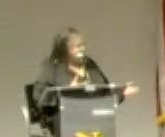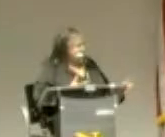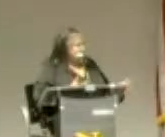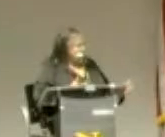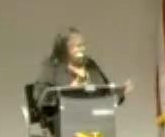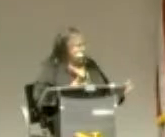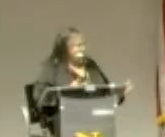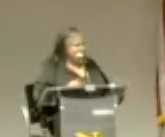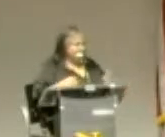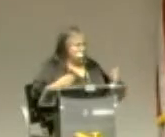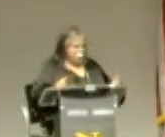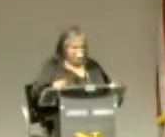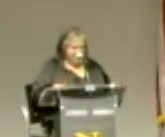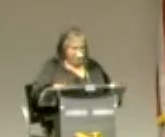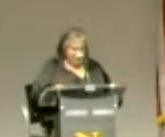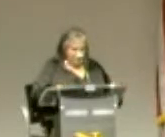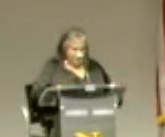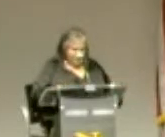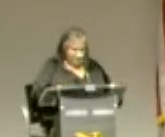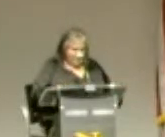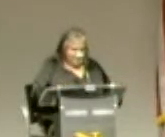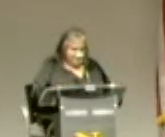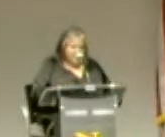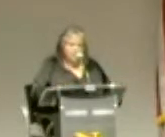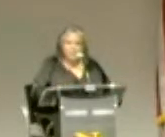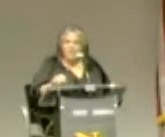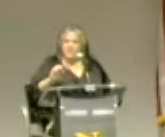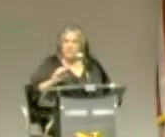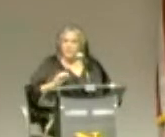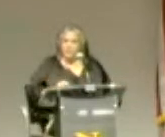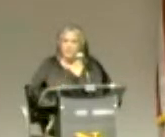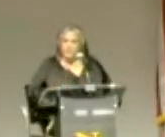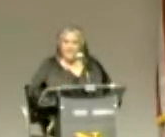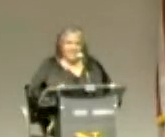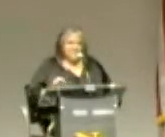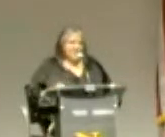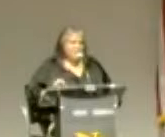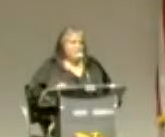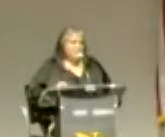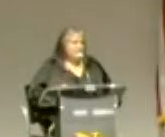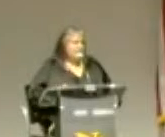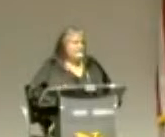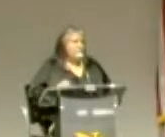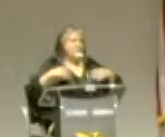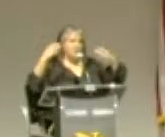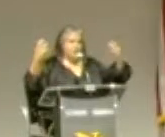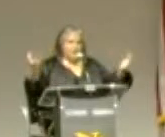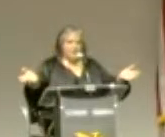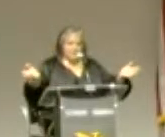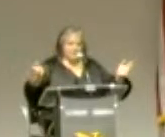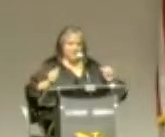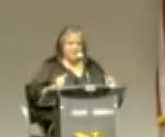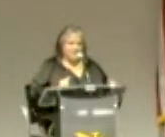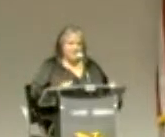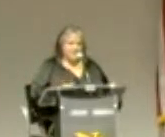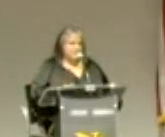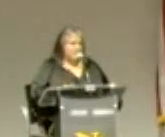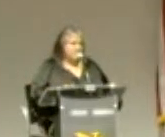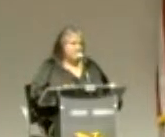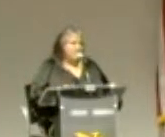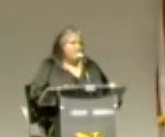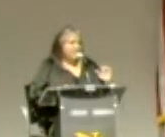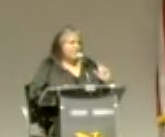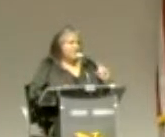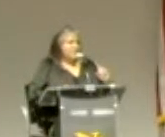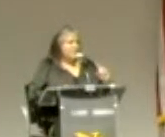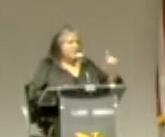ask as well. This is what we're here for. So permitting, time permitting, we'll then open it up to the audience as well.